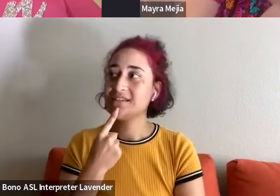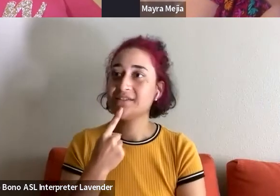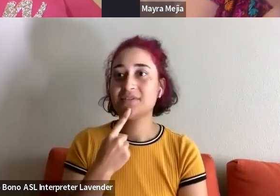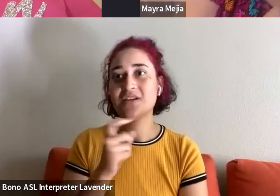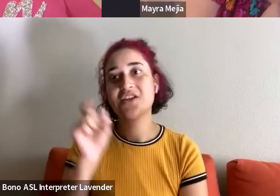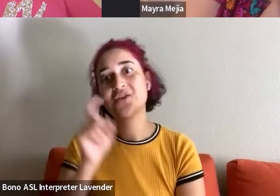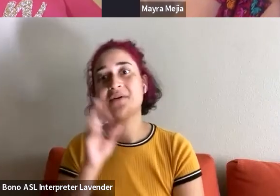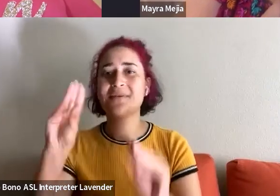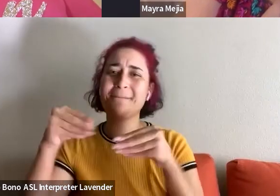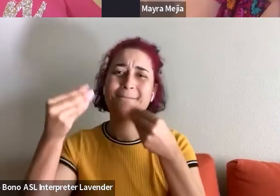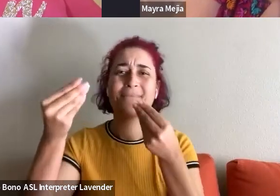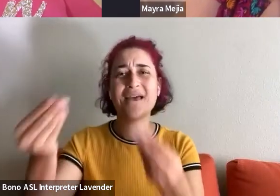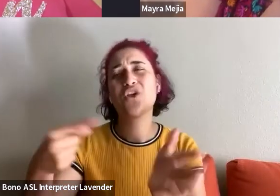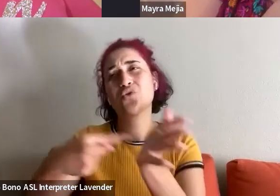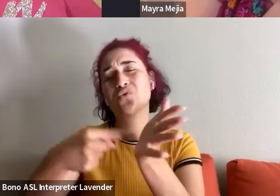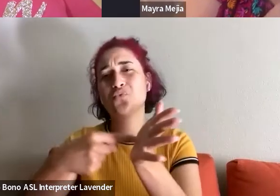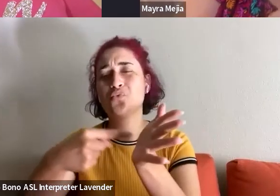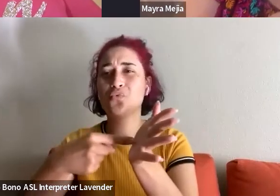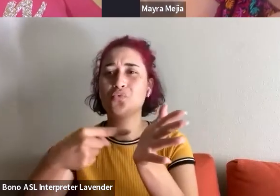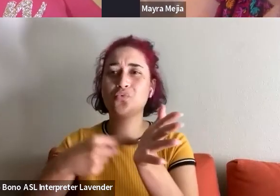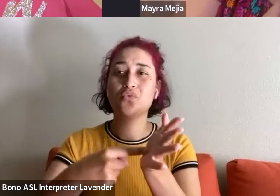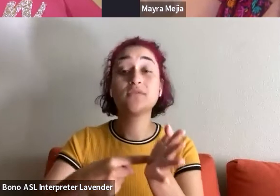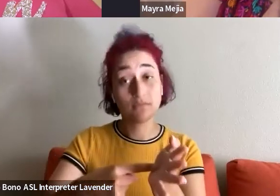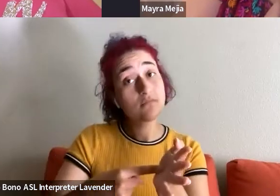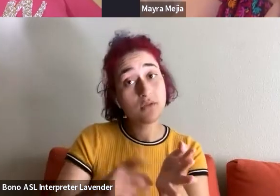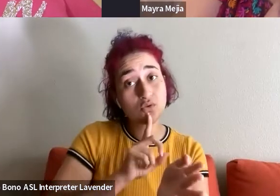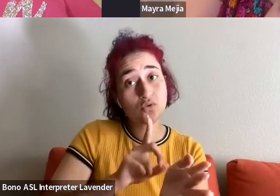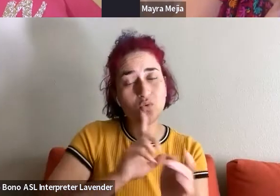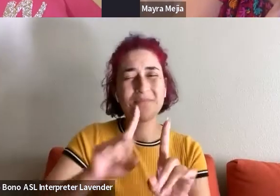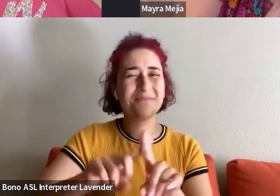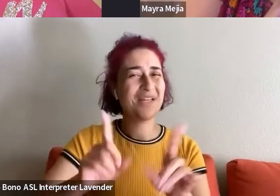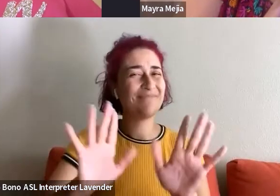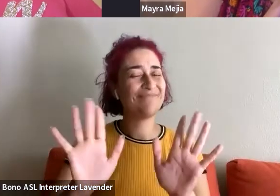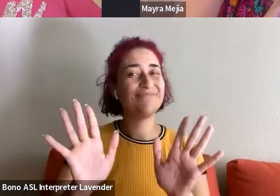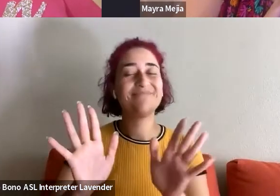your dues, and yes, that's true. But I mean,